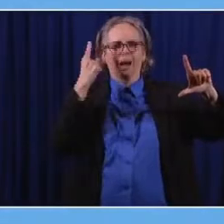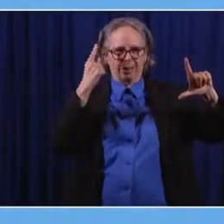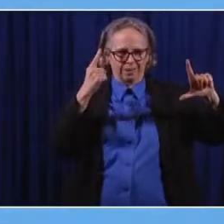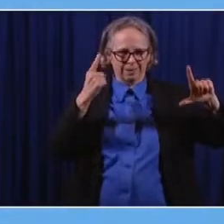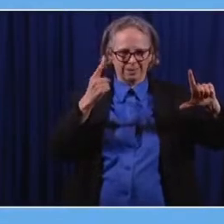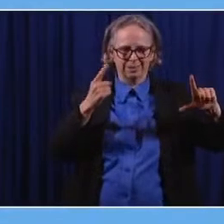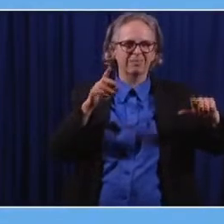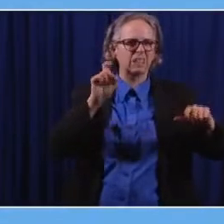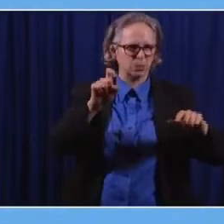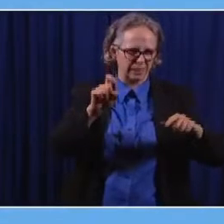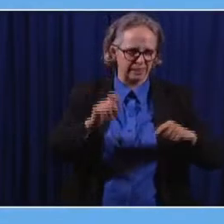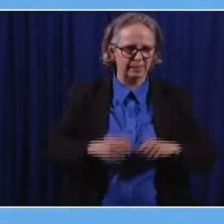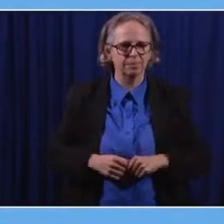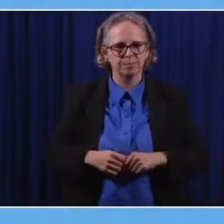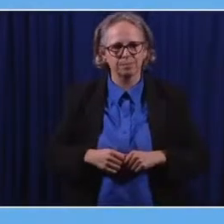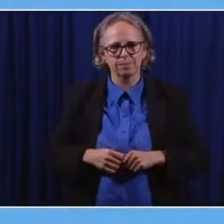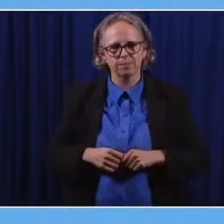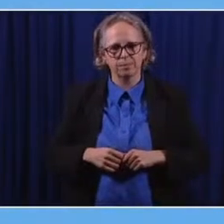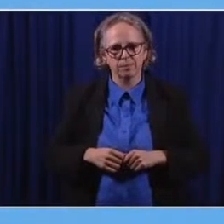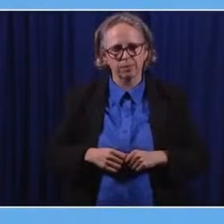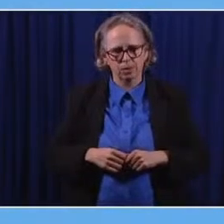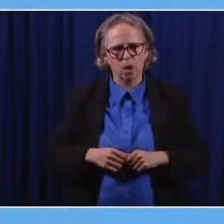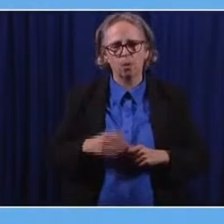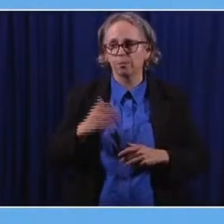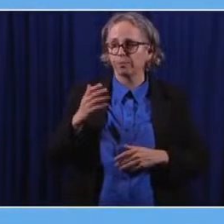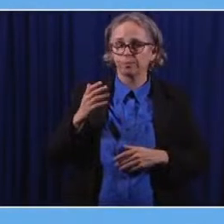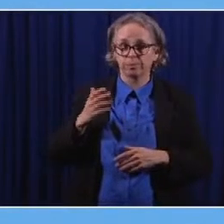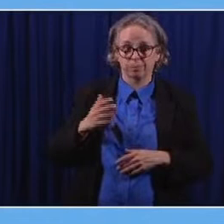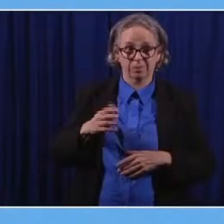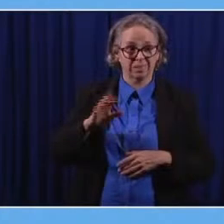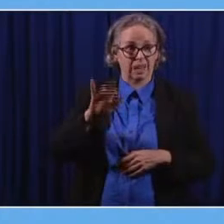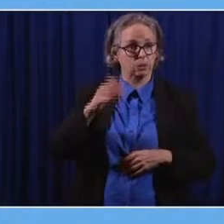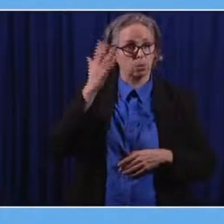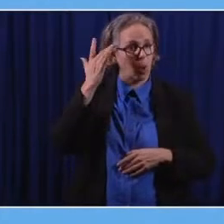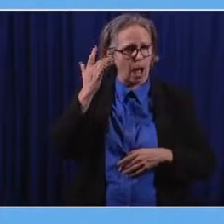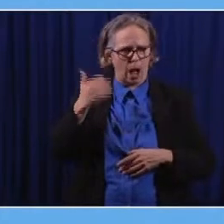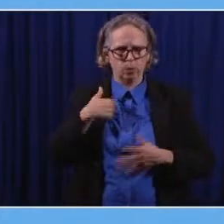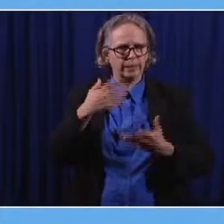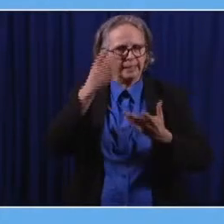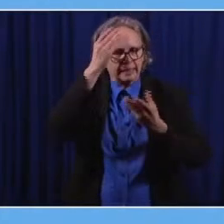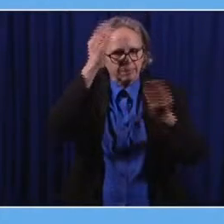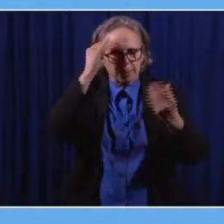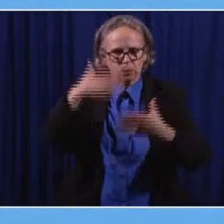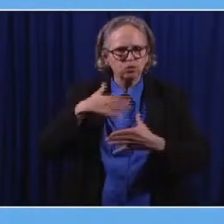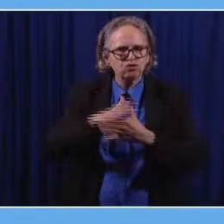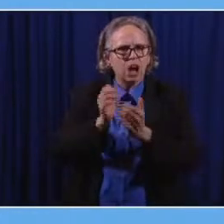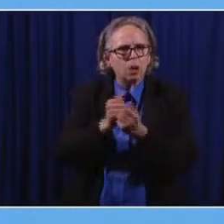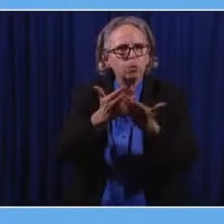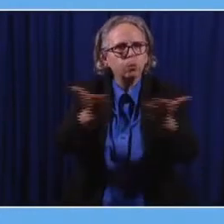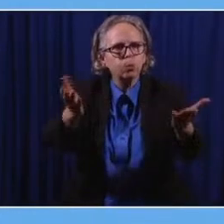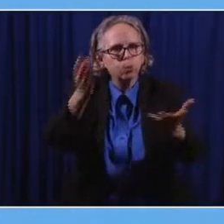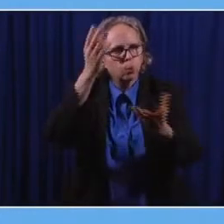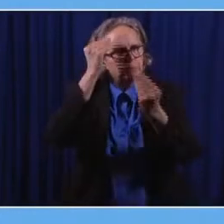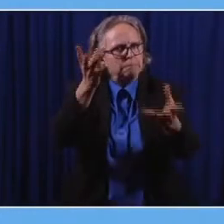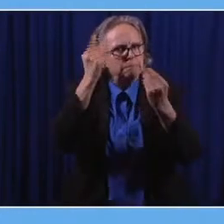you don't have the full picture. And so we try to give them as much information as we can. If you look